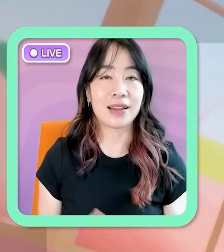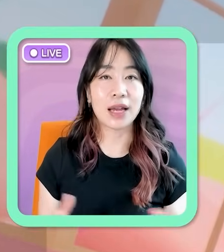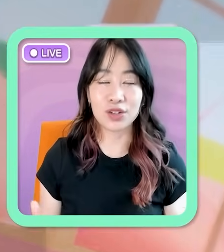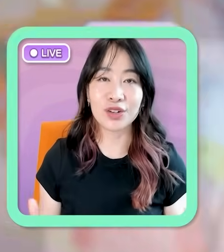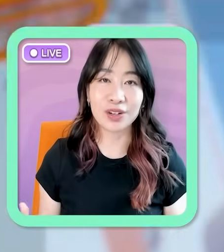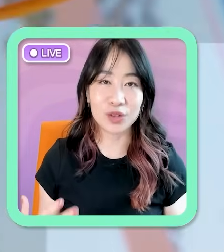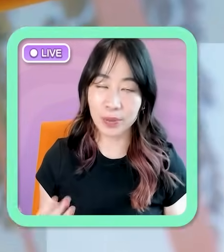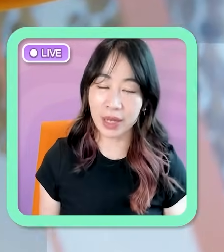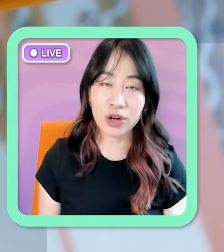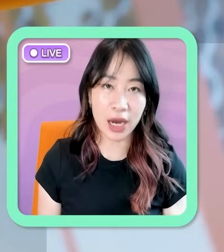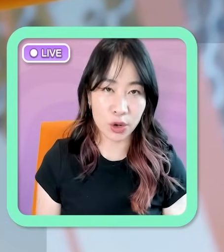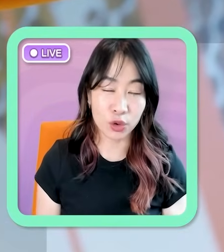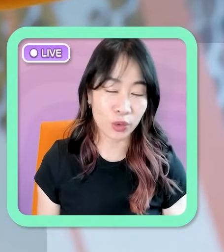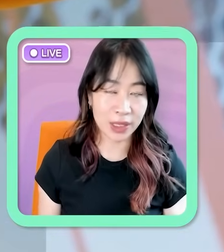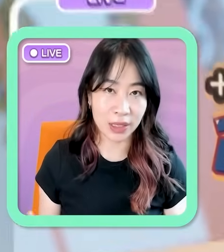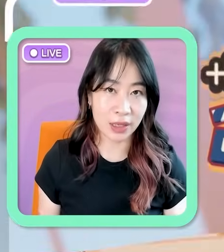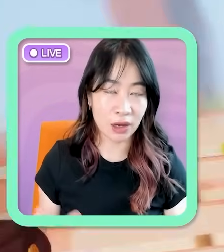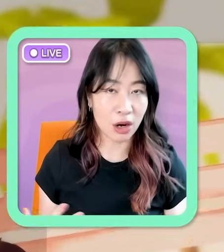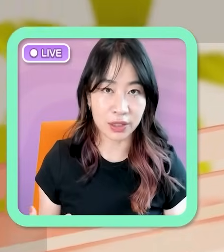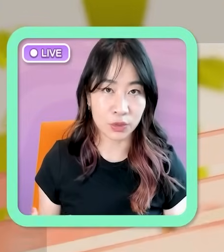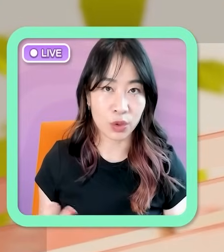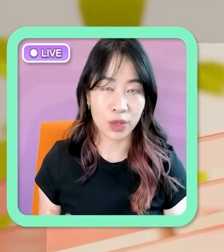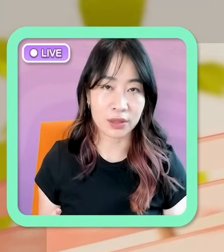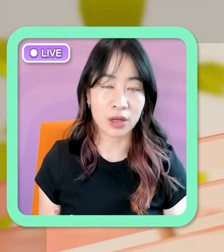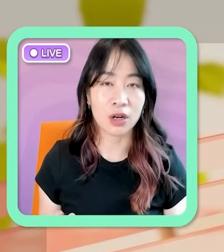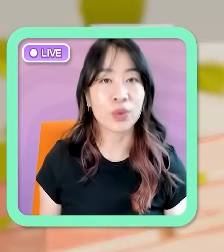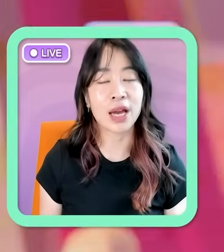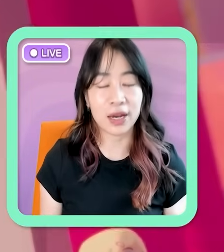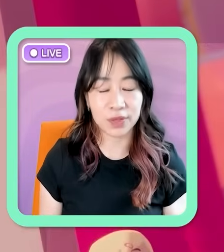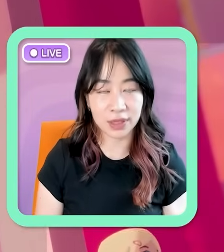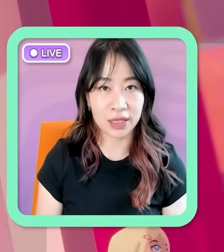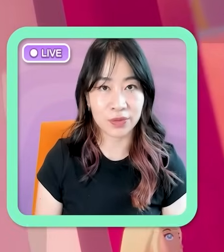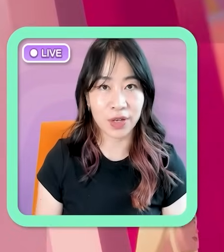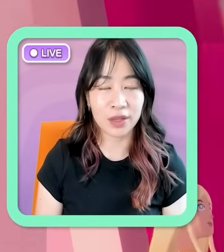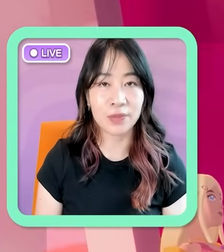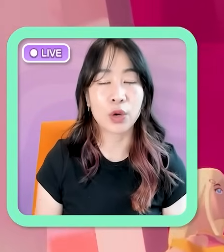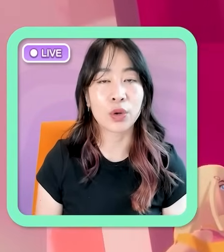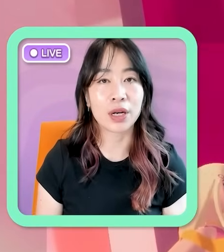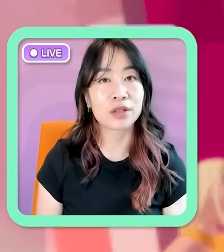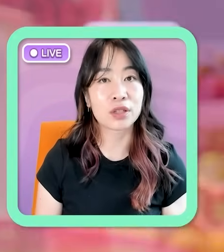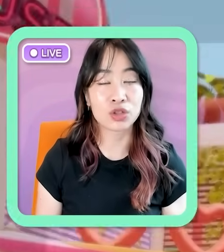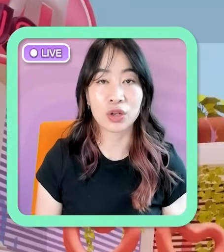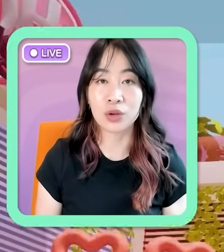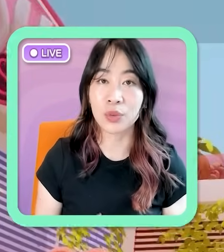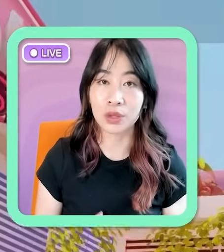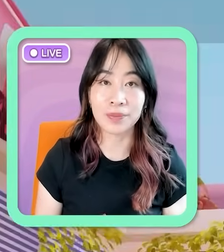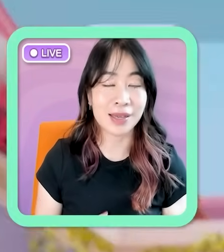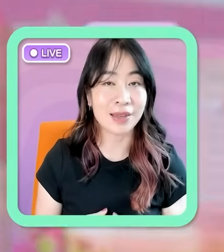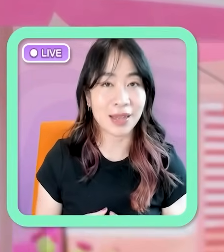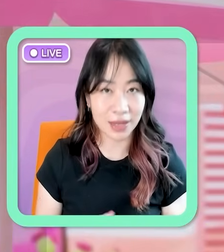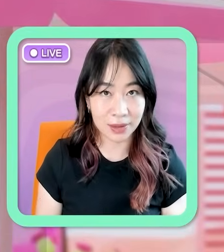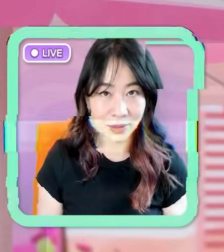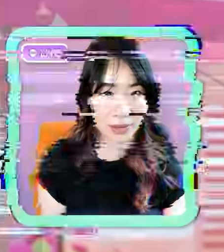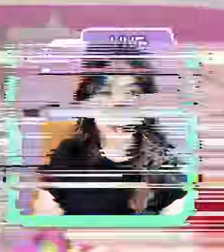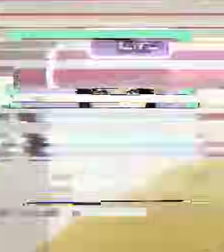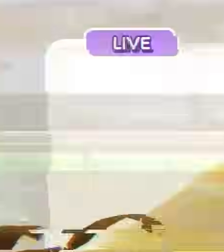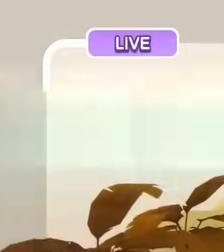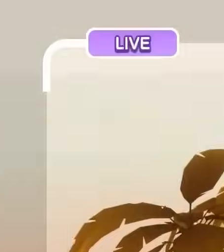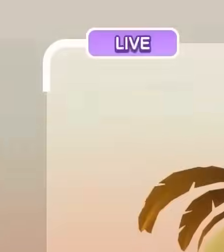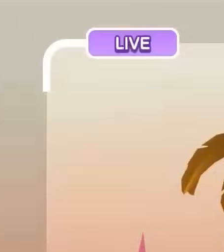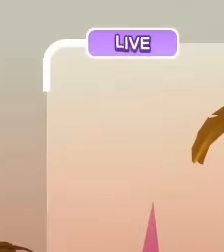it. And no matter how crazy the audience requests are, we have to satisfy them or else the show will be canceled.